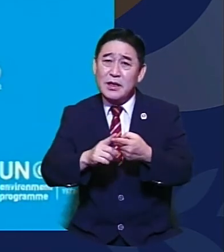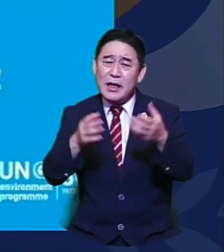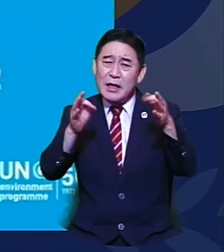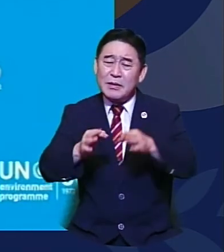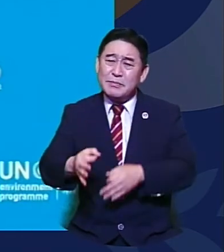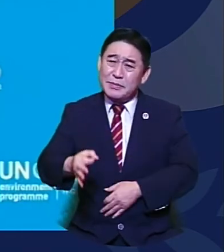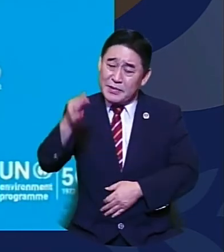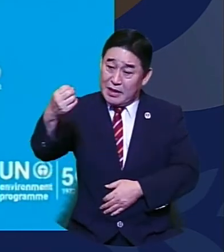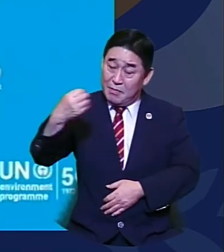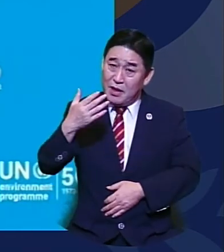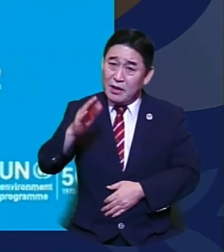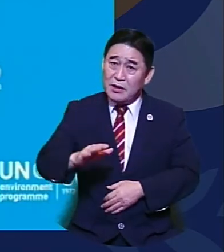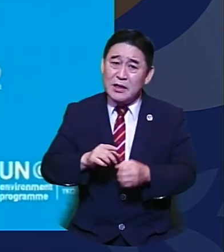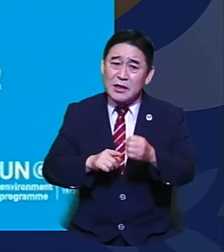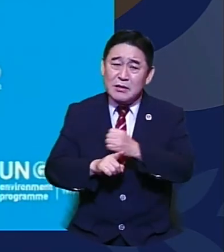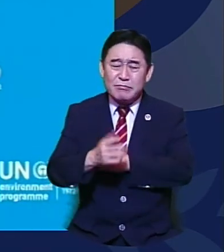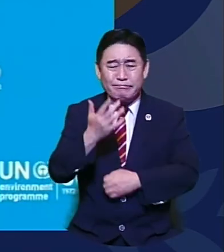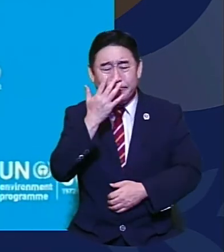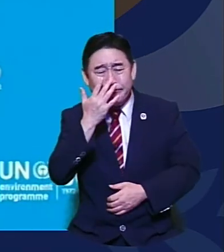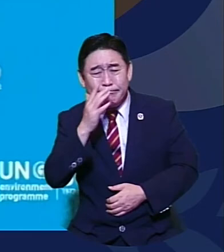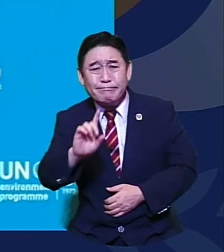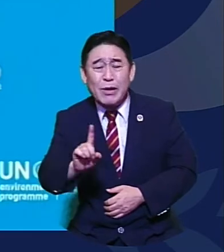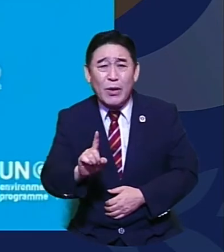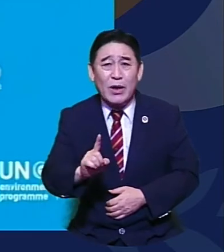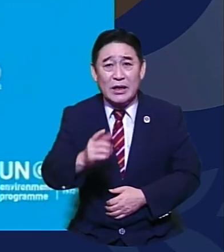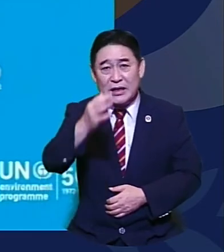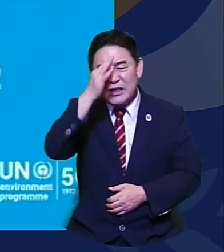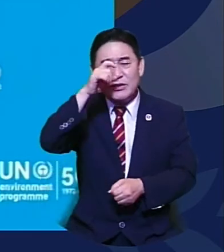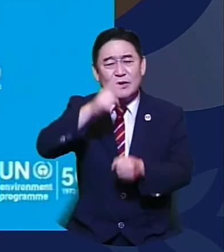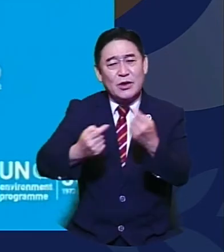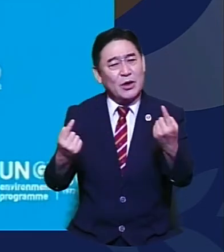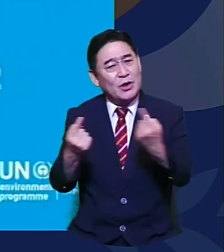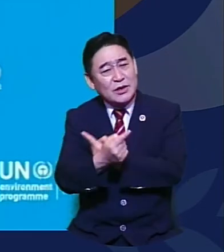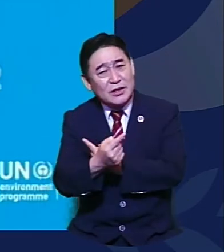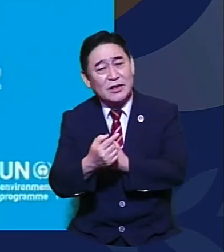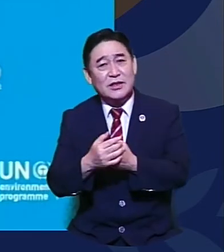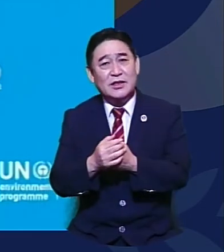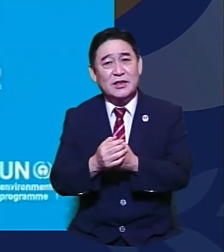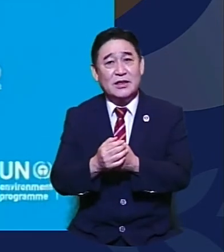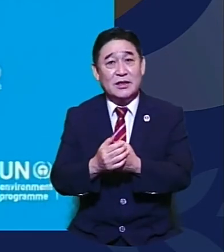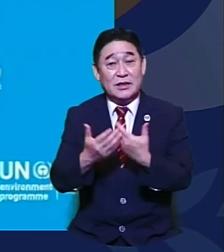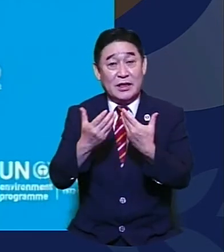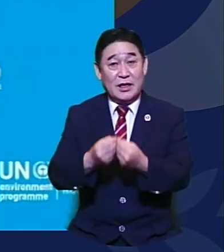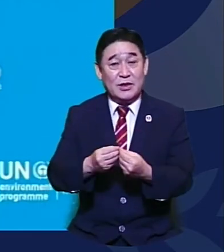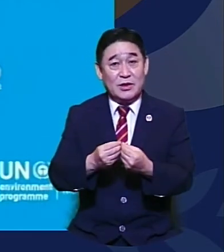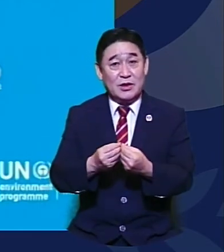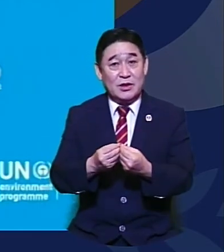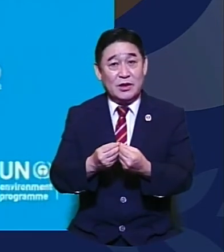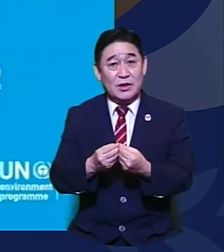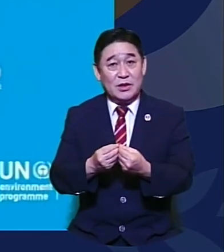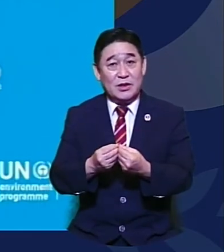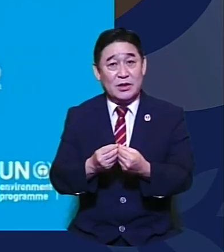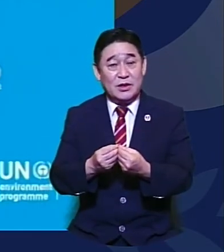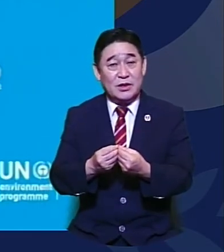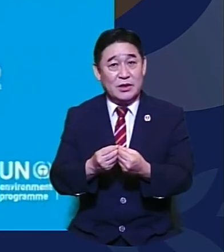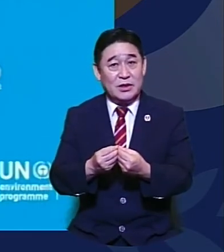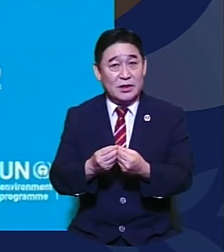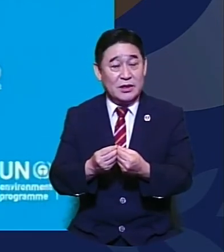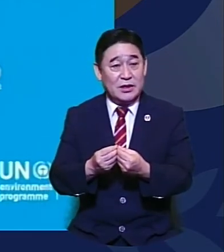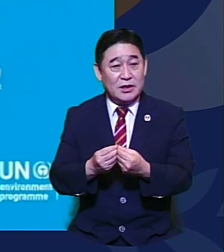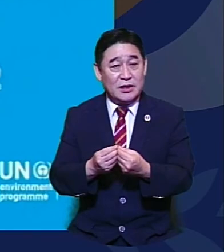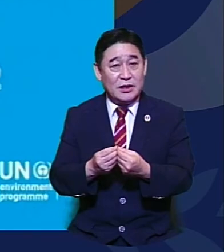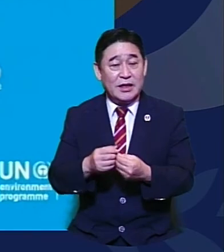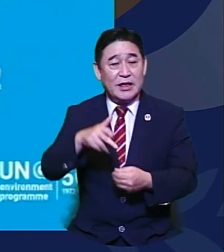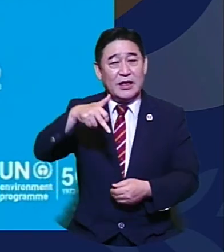there is a lot of technological innovation around geothermal investments. Kenya is leading towards that. Korea